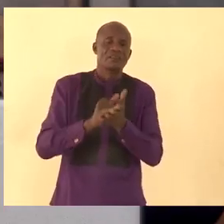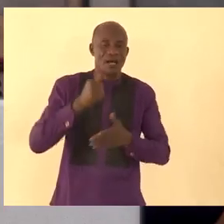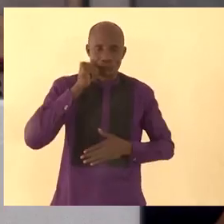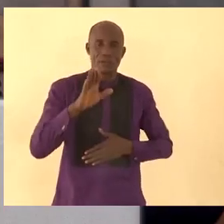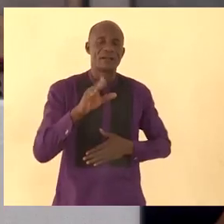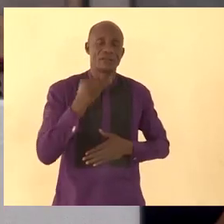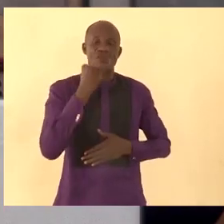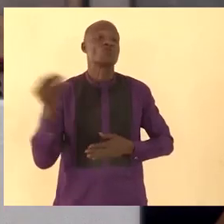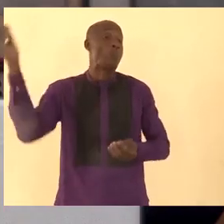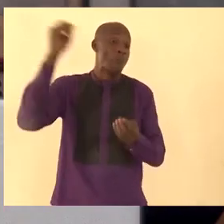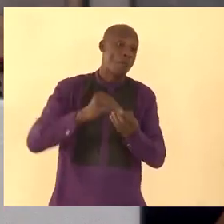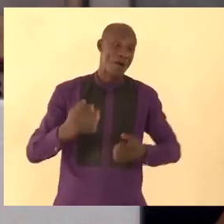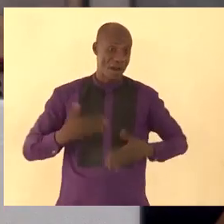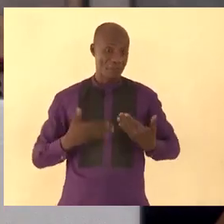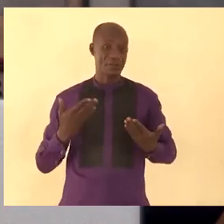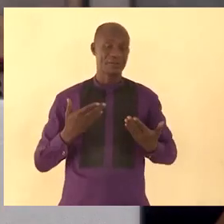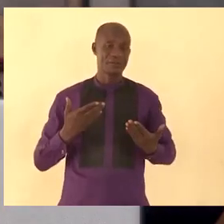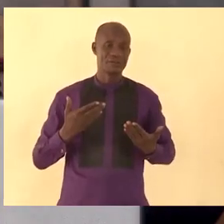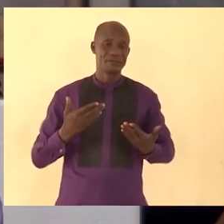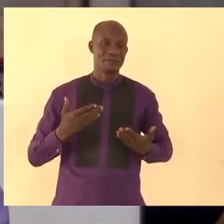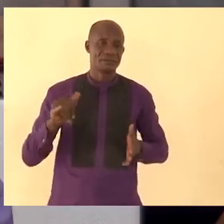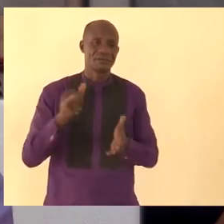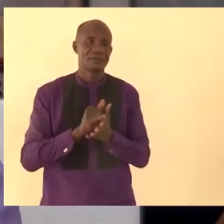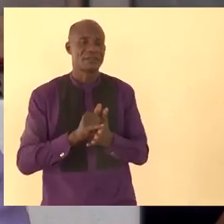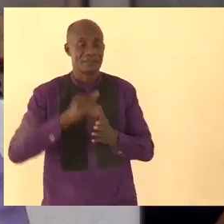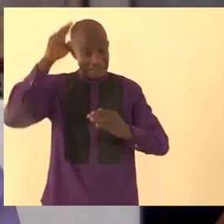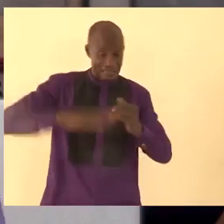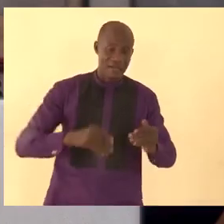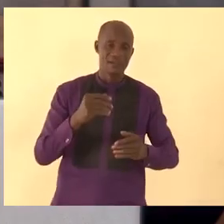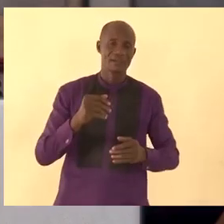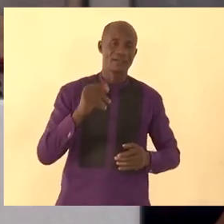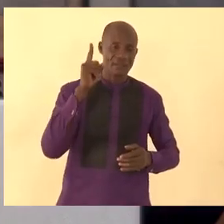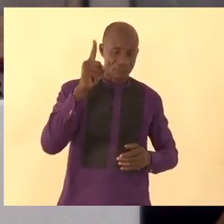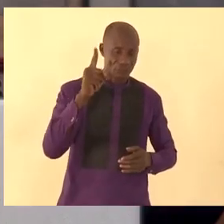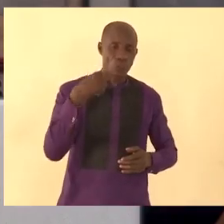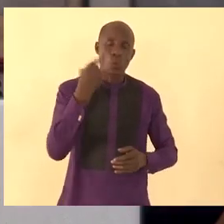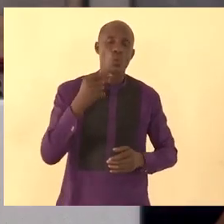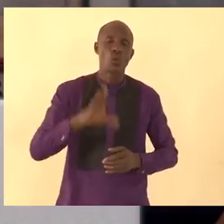woman is more happy than the person who just won millions and millions.